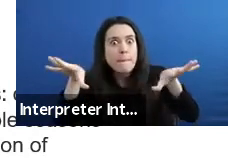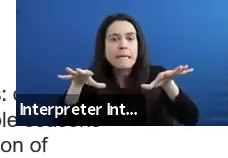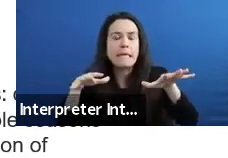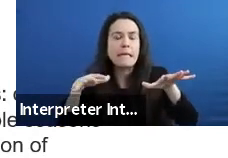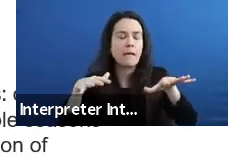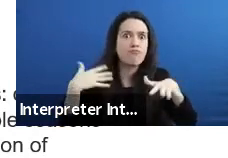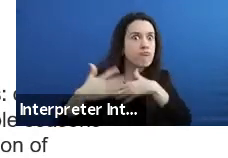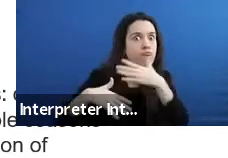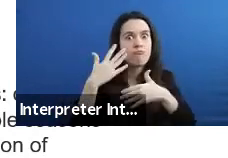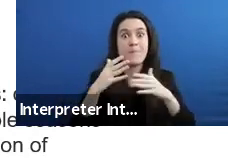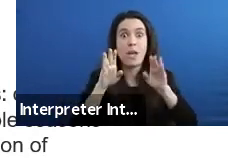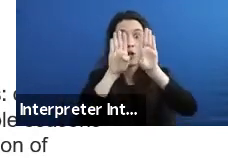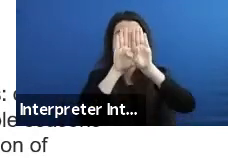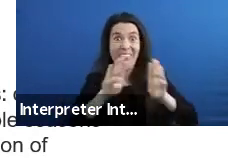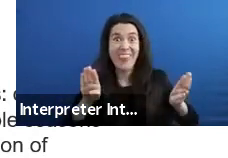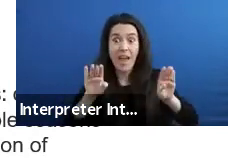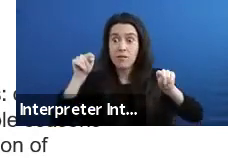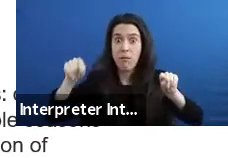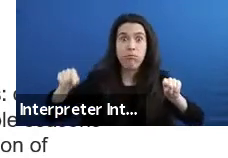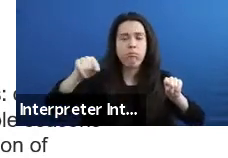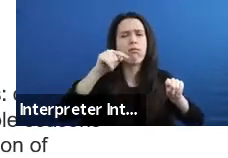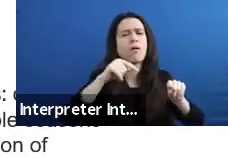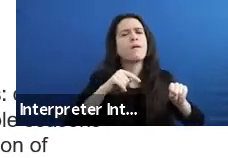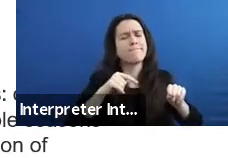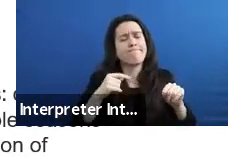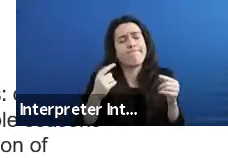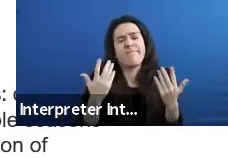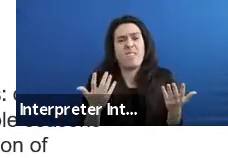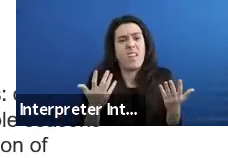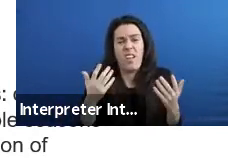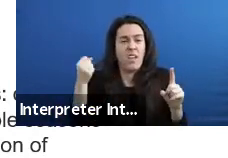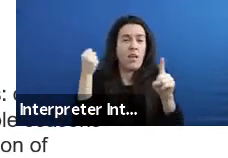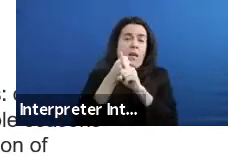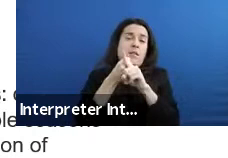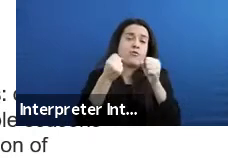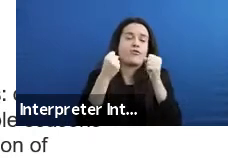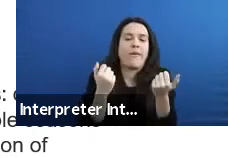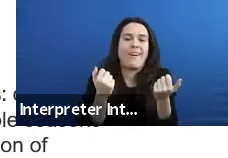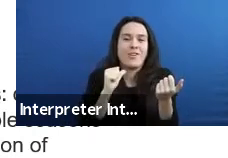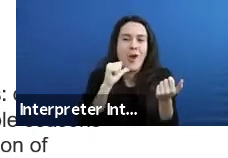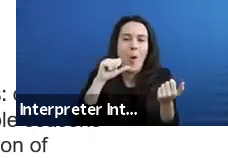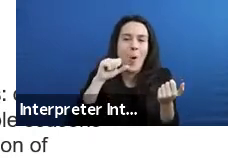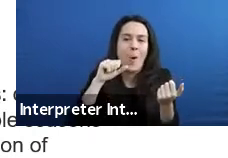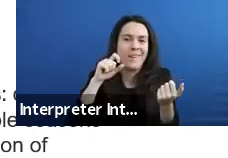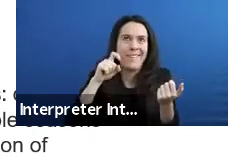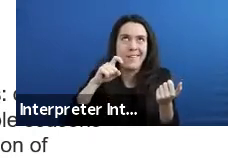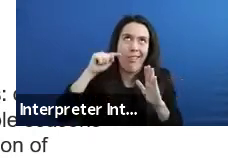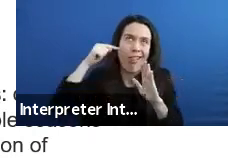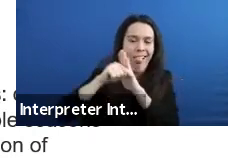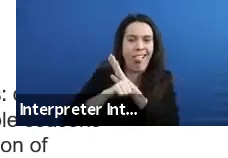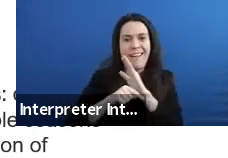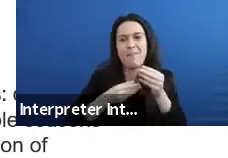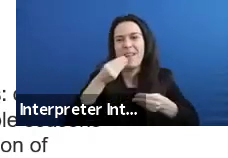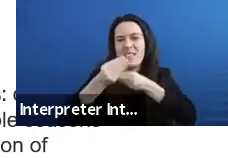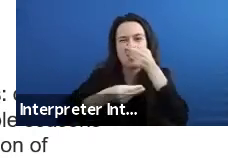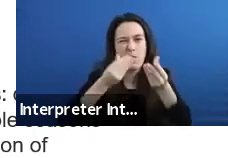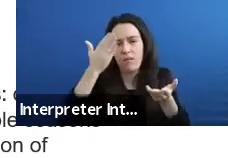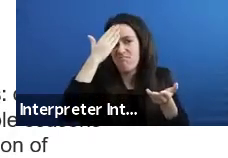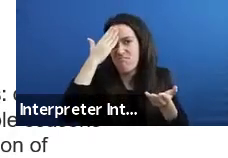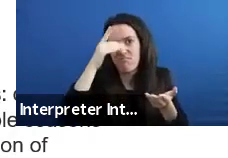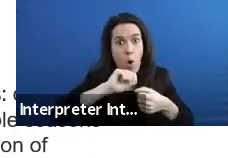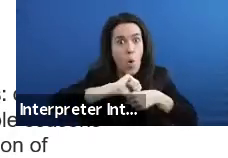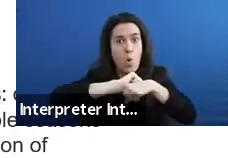Theaters have been hardly hit. I think there is no need to remind how this crisis has been